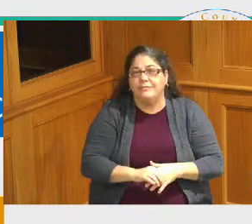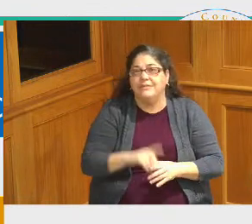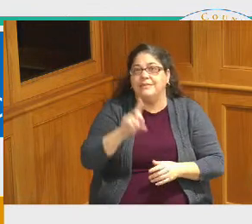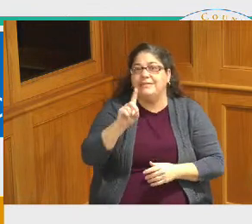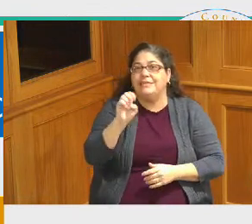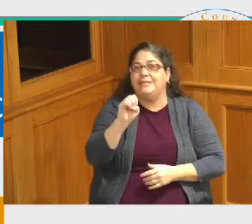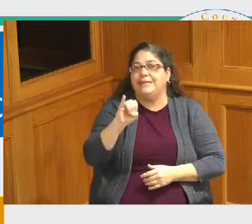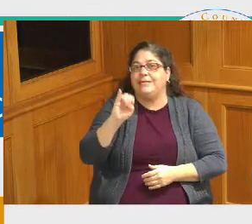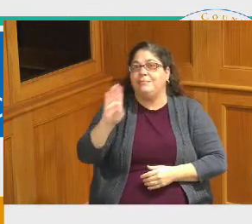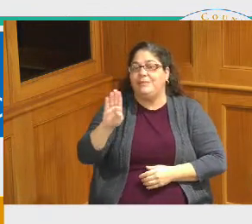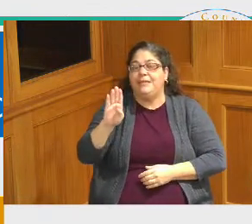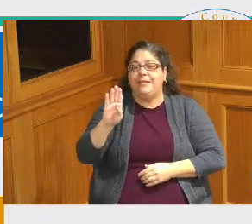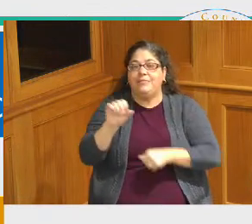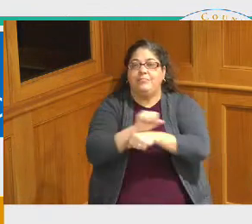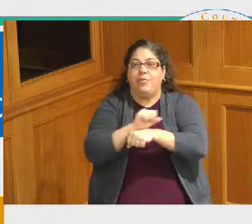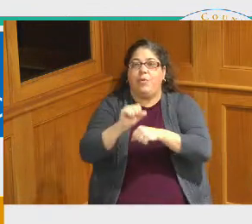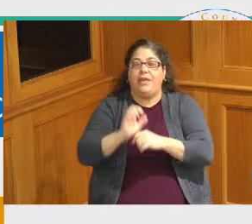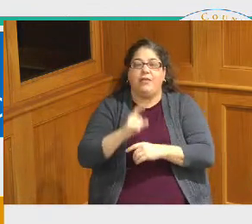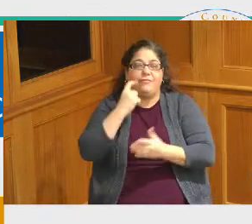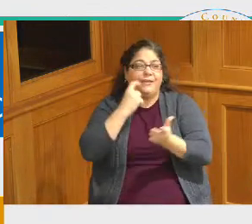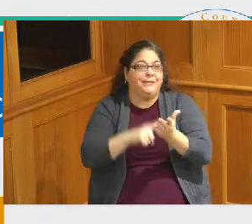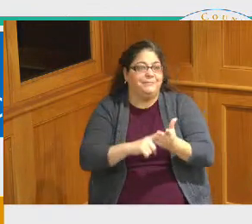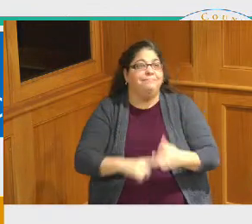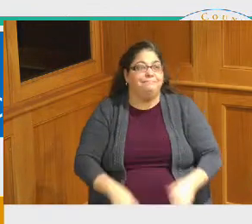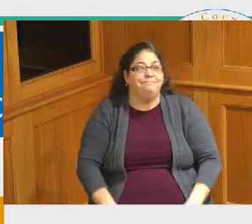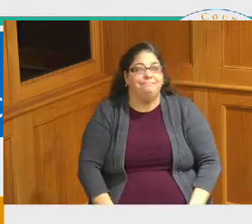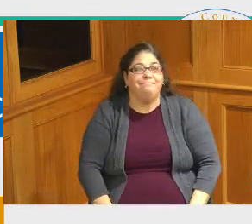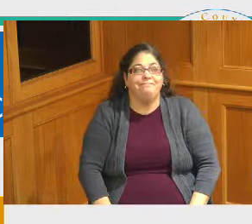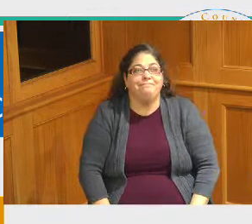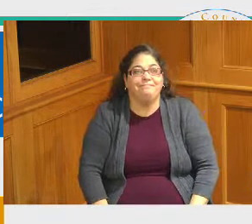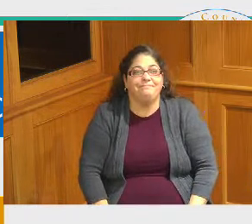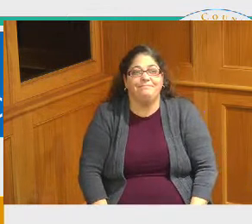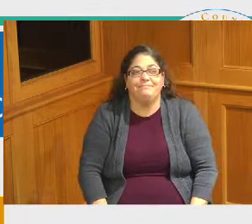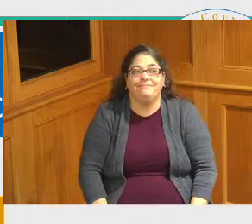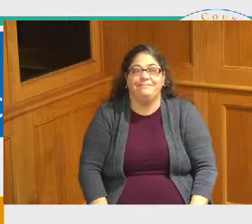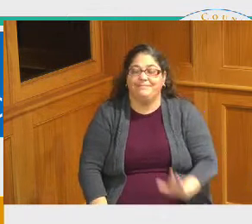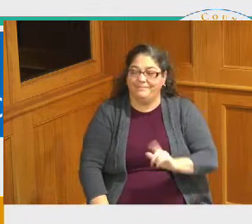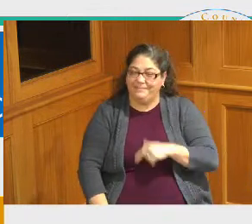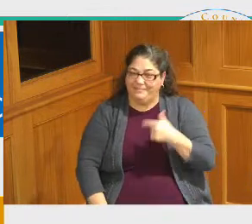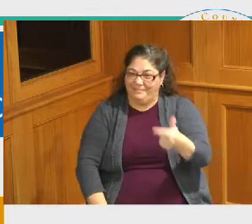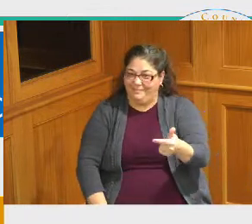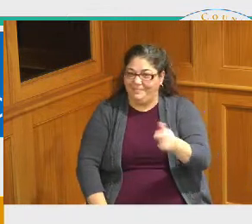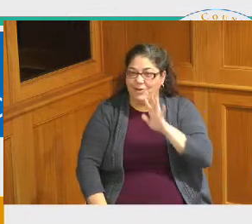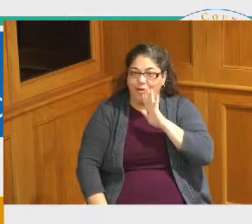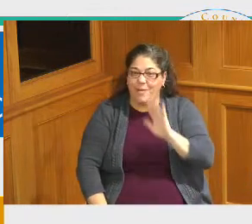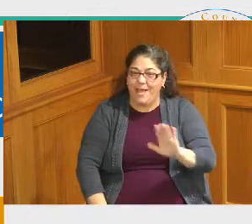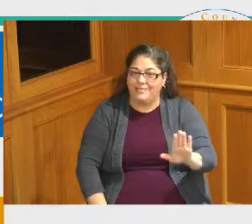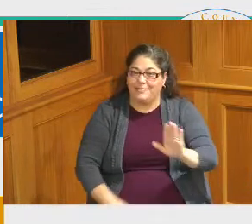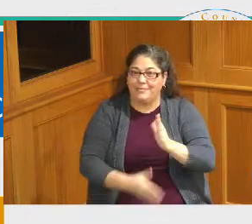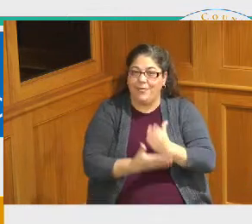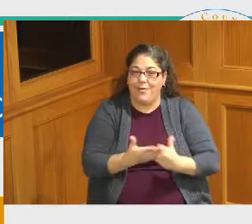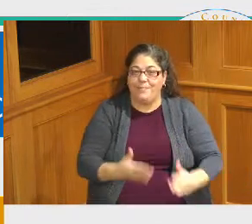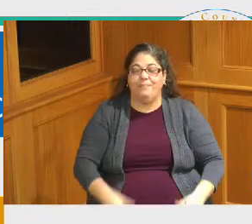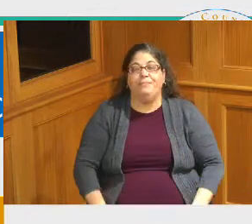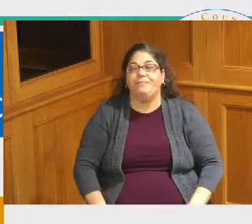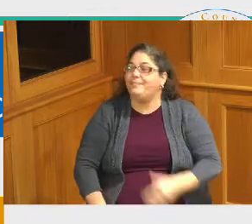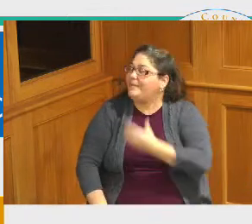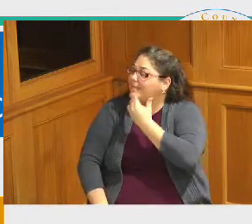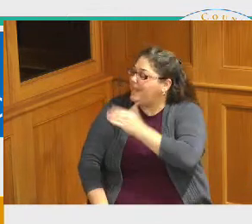employee recognition component. And I'm gonna pass it off to Frank to talk about the labor relations. Thanks,